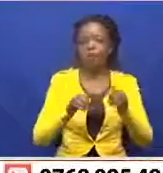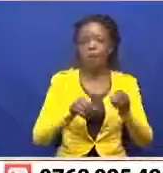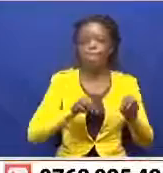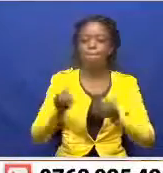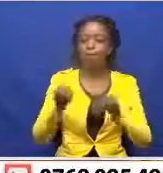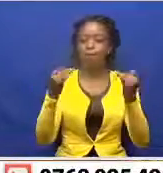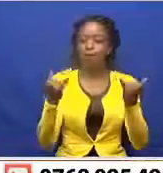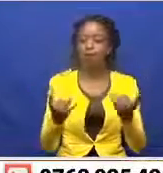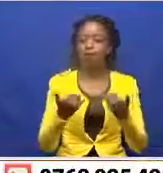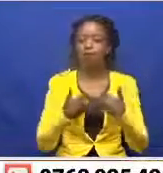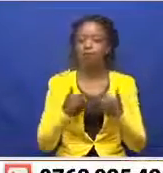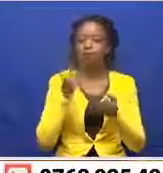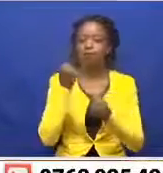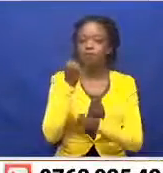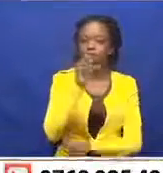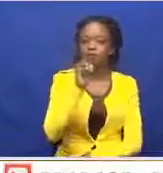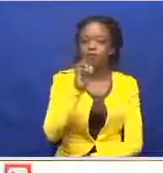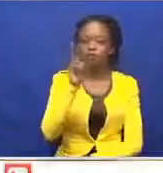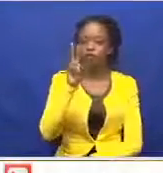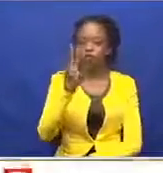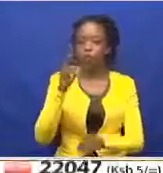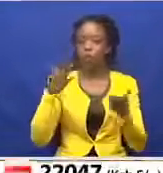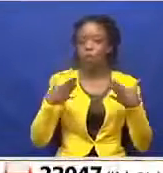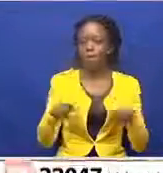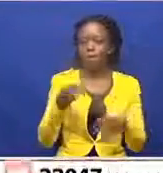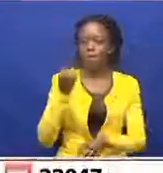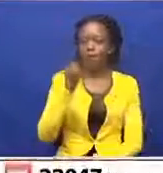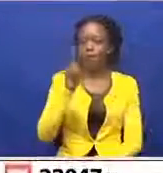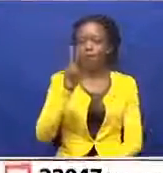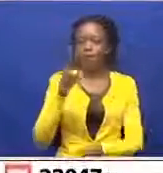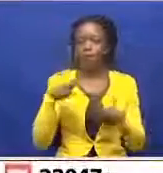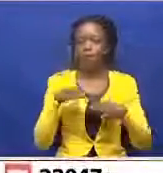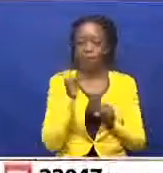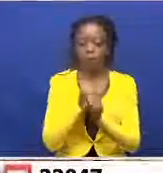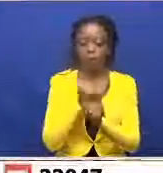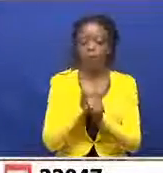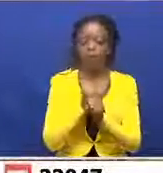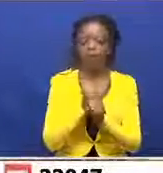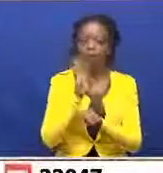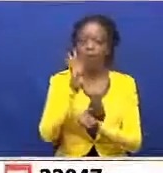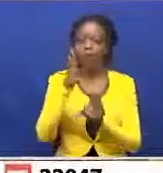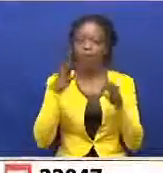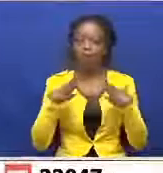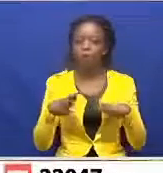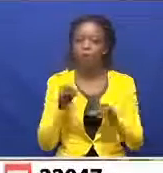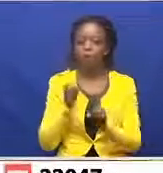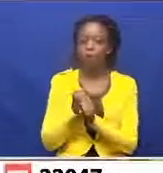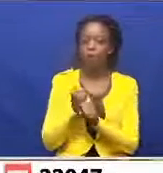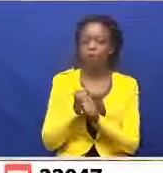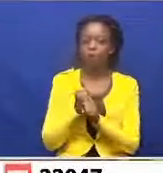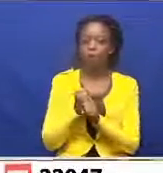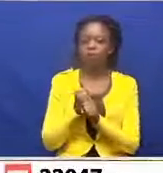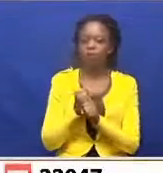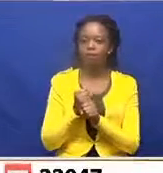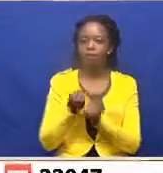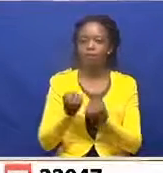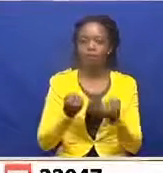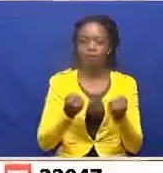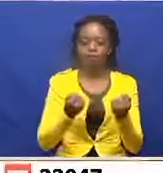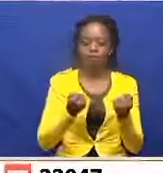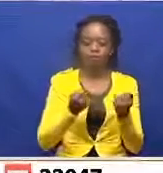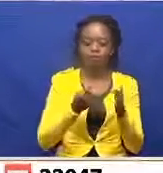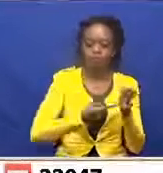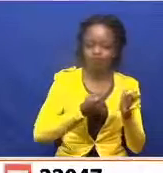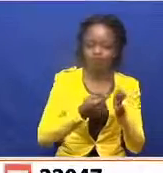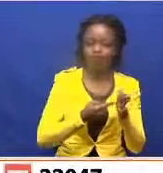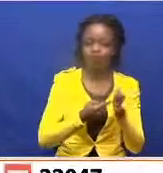right now we have around 52 people working on BSF production and four people working on cricket production. Well,